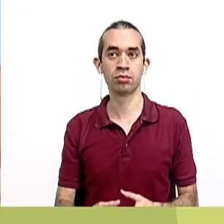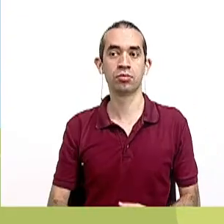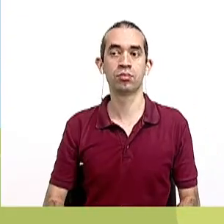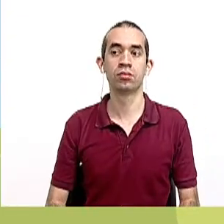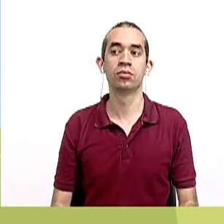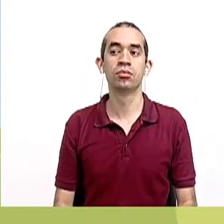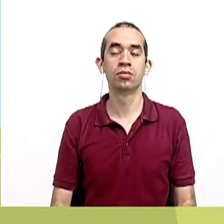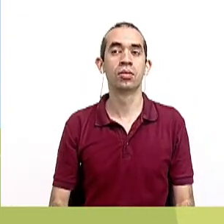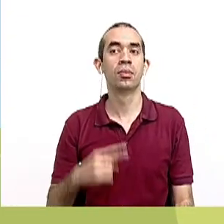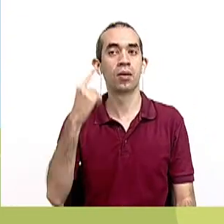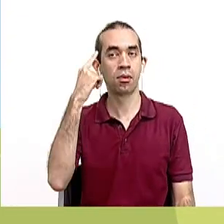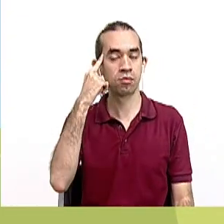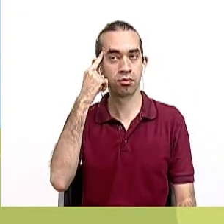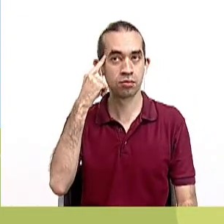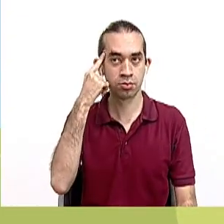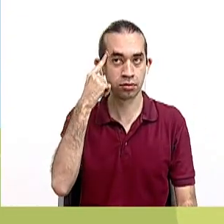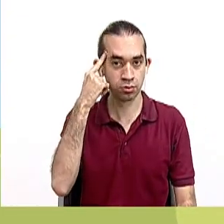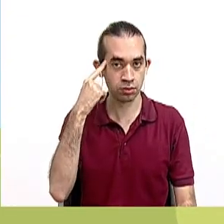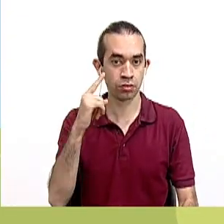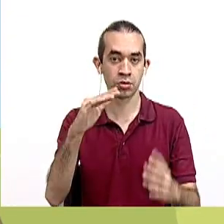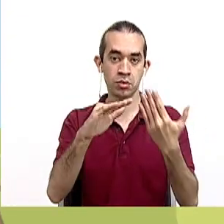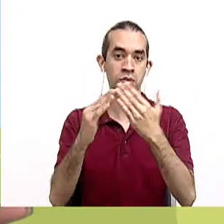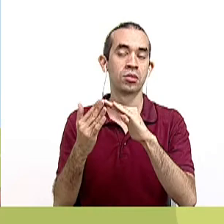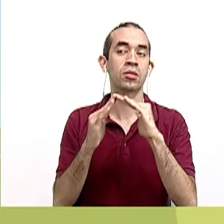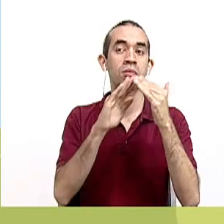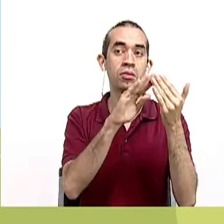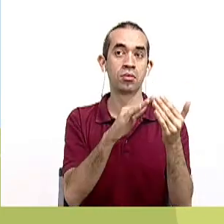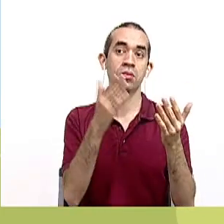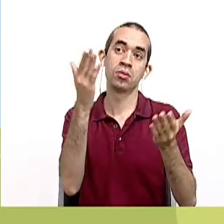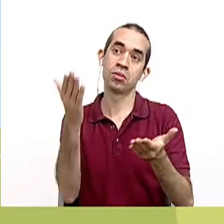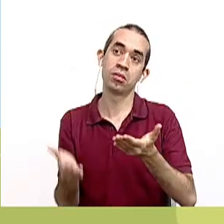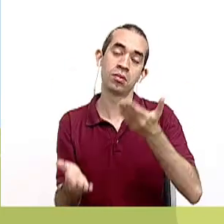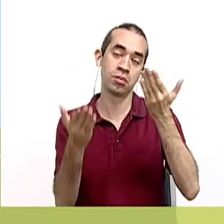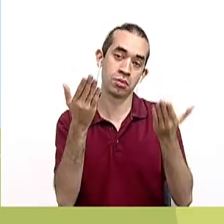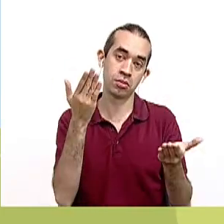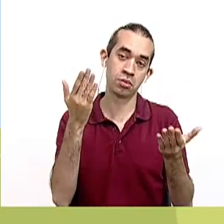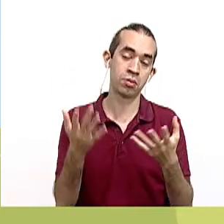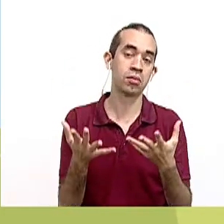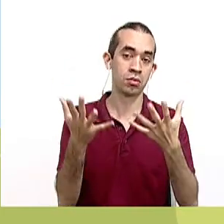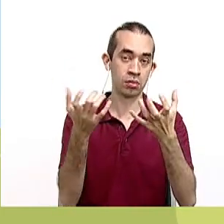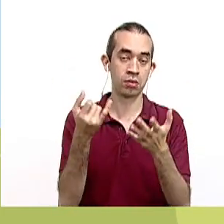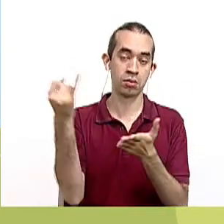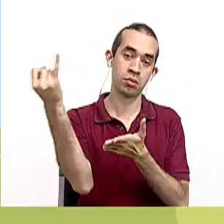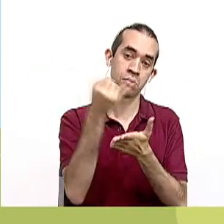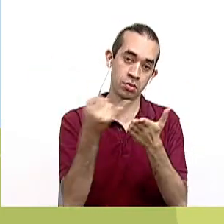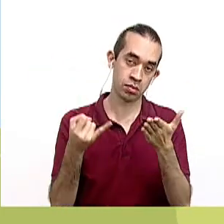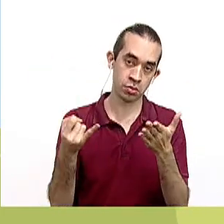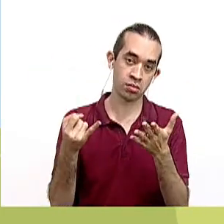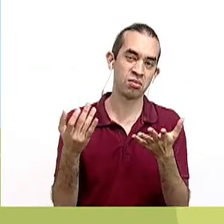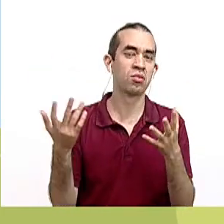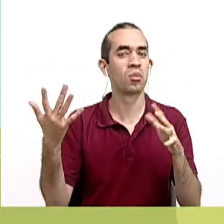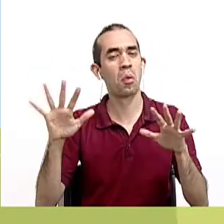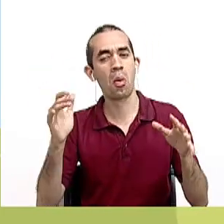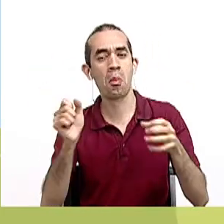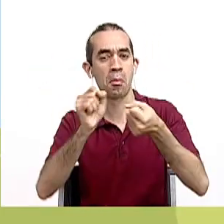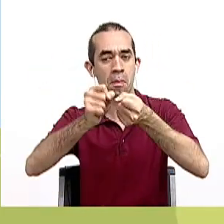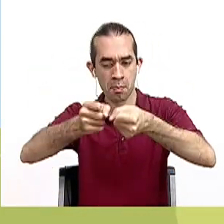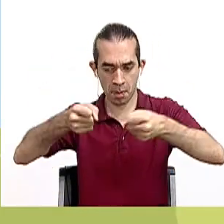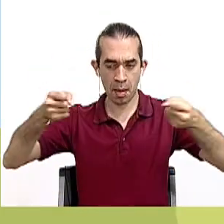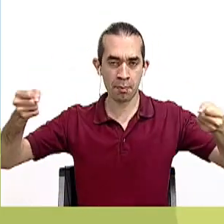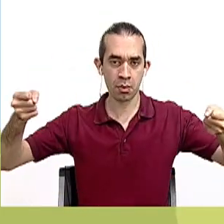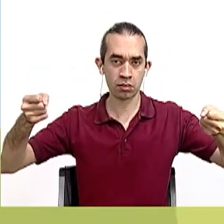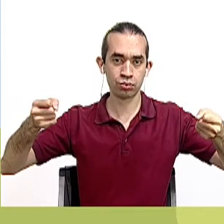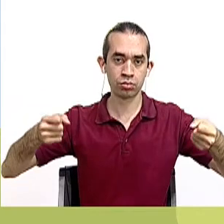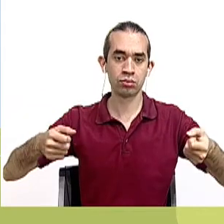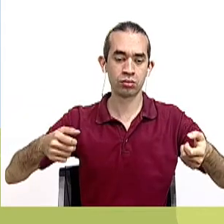to think about your community. Maybe you would like to draw a kind of a map with all